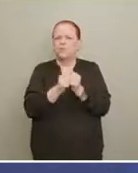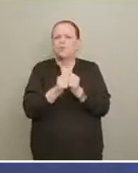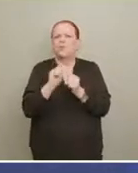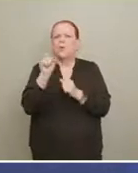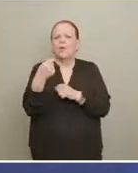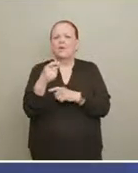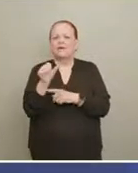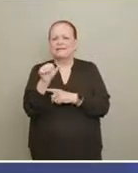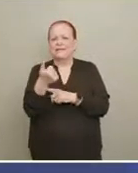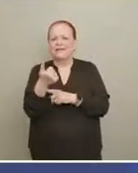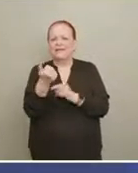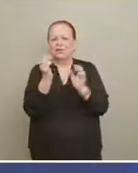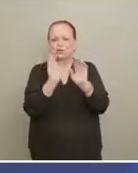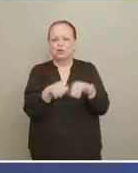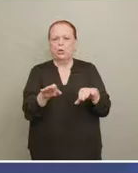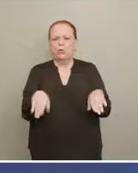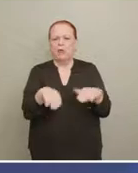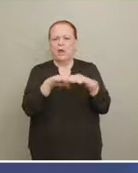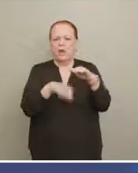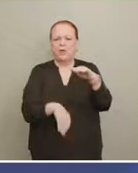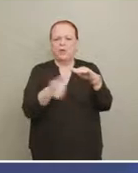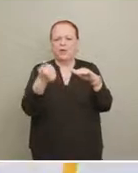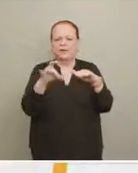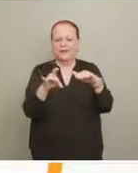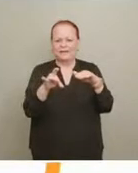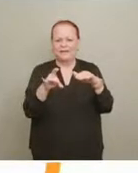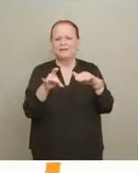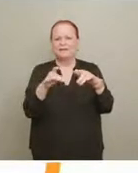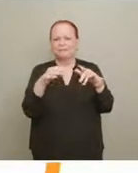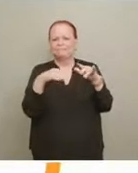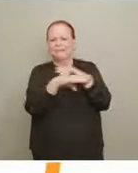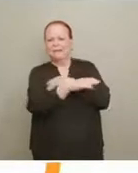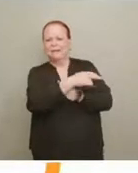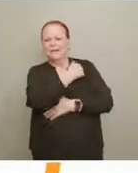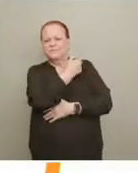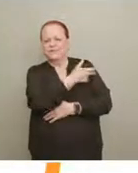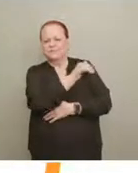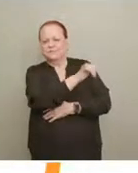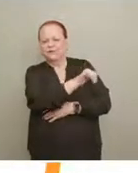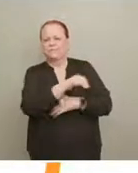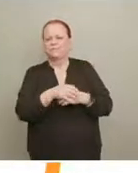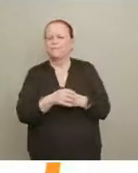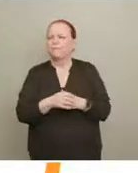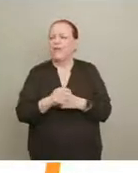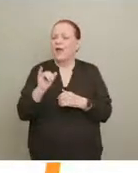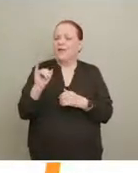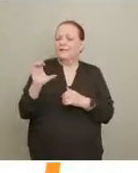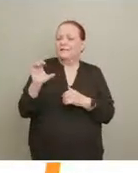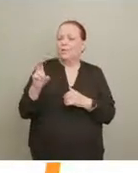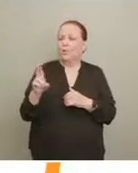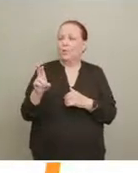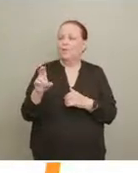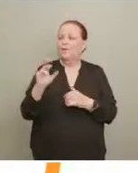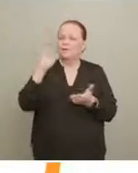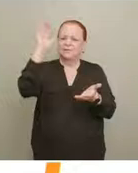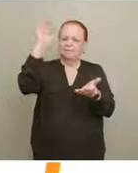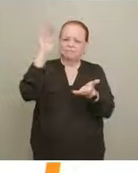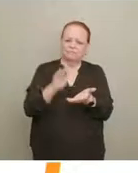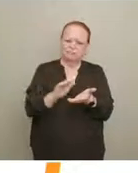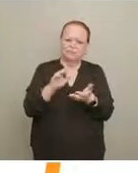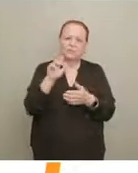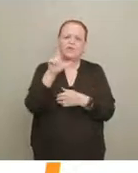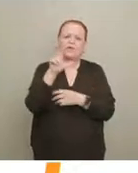10 children under the age of 18 in the hospital. And our ICU admission is down to